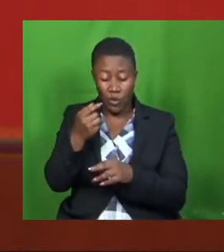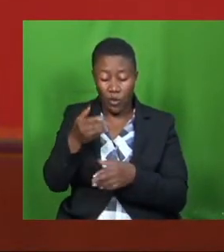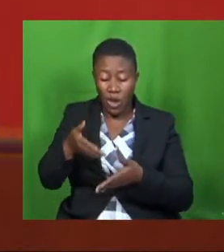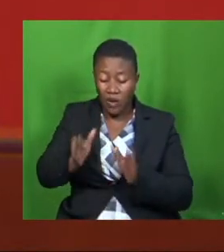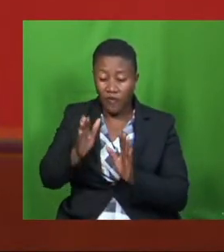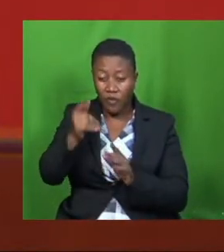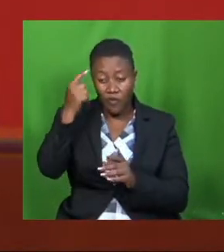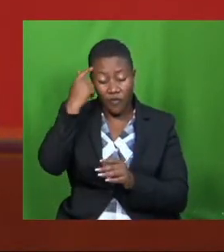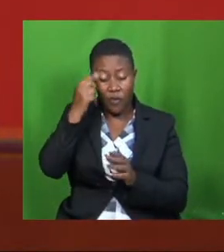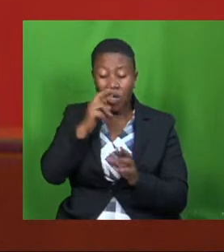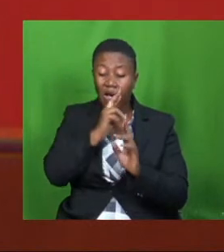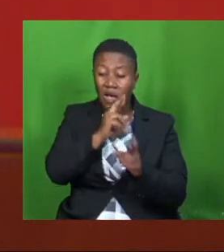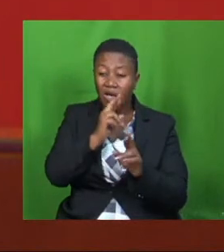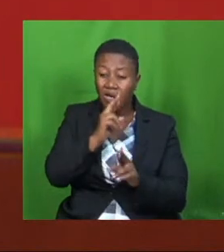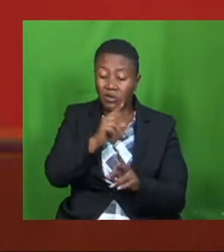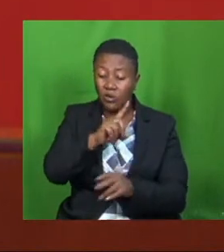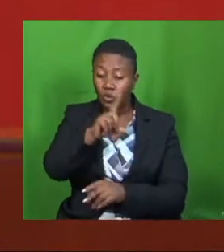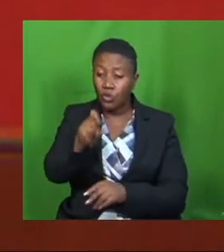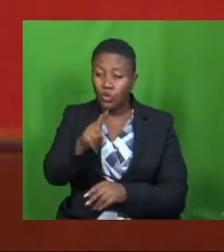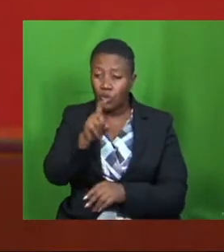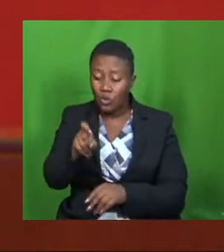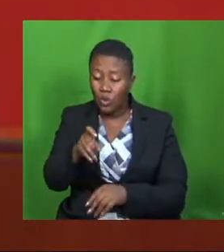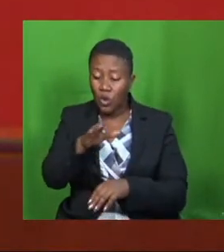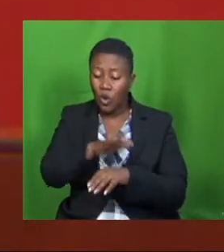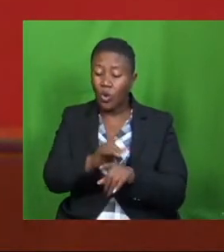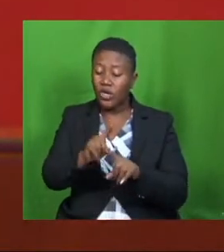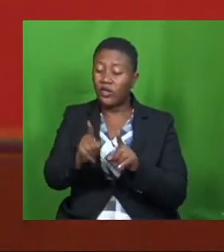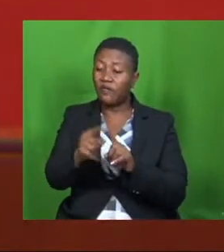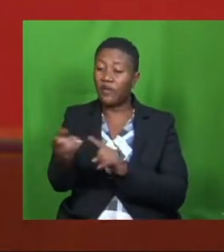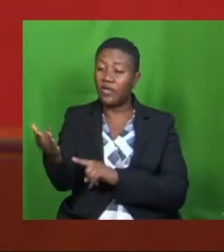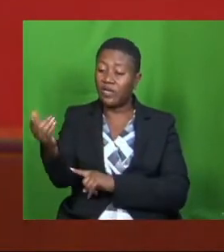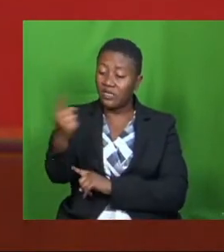Honorable members, preliminary matters.